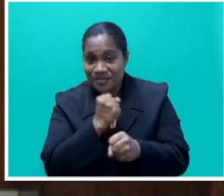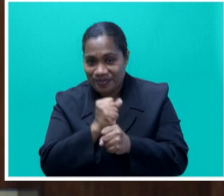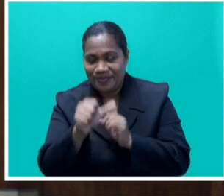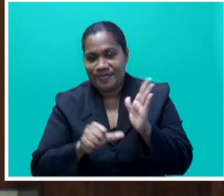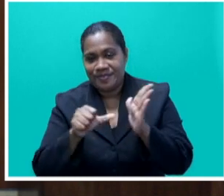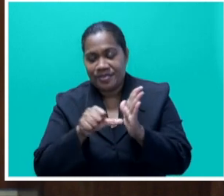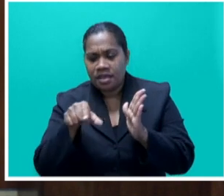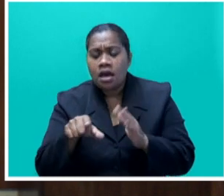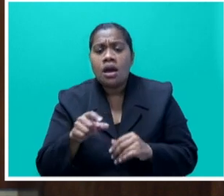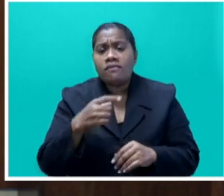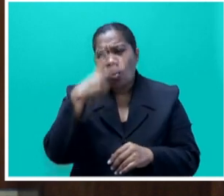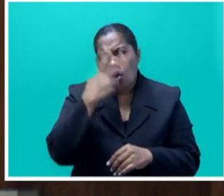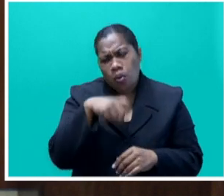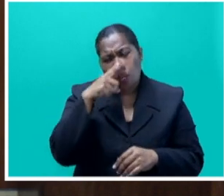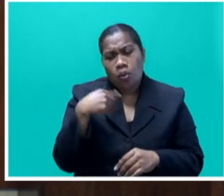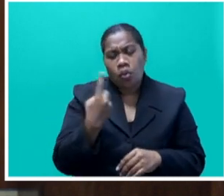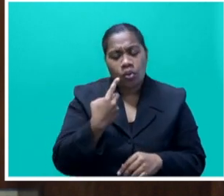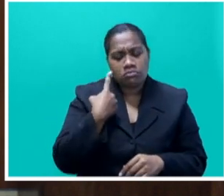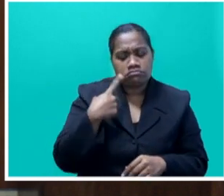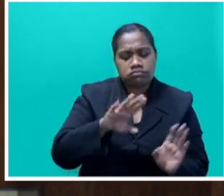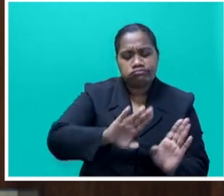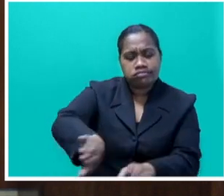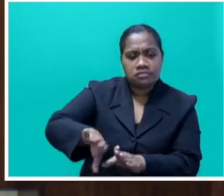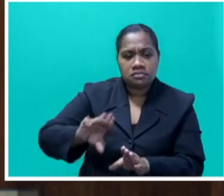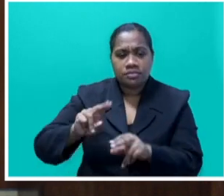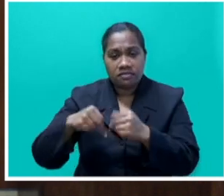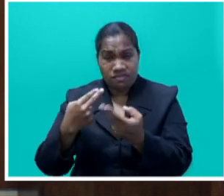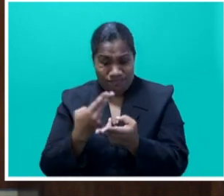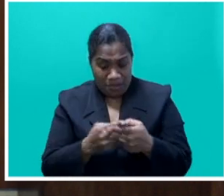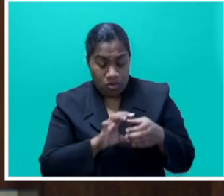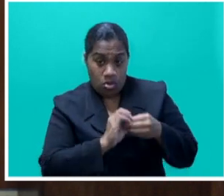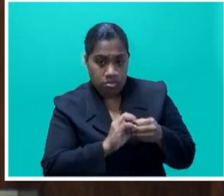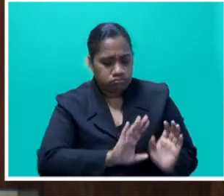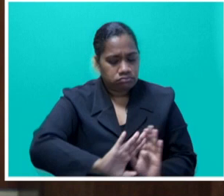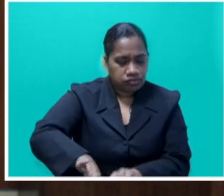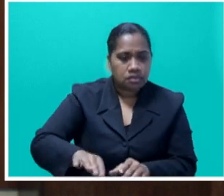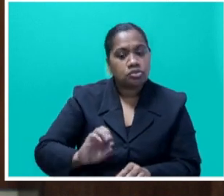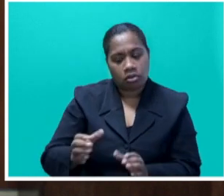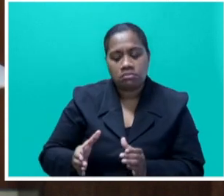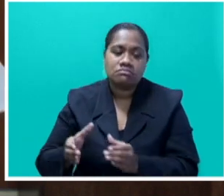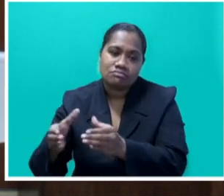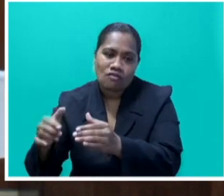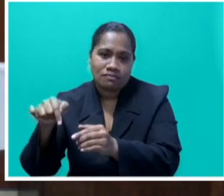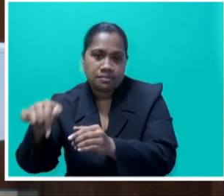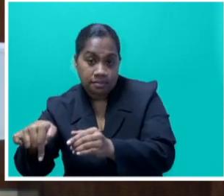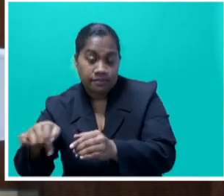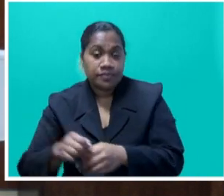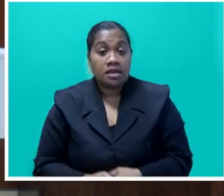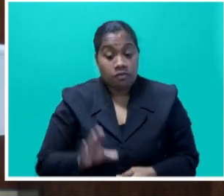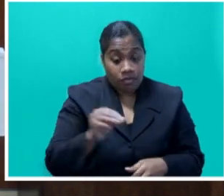been neglected or pushed out from their families into the streets and into our government residential homes. Of course, apart from the 3